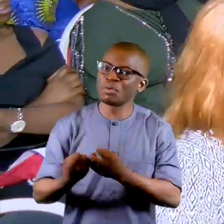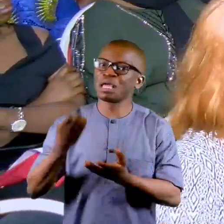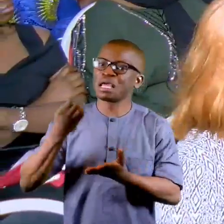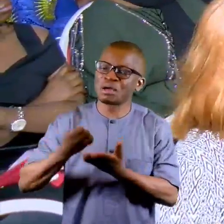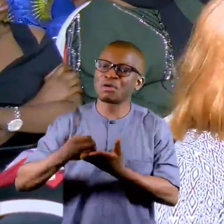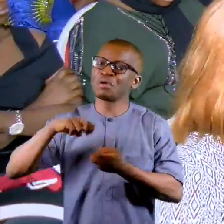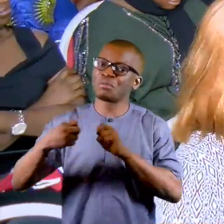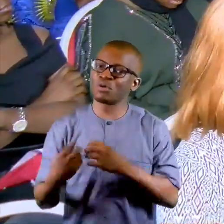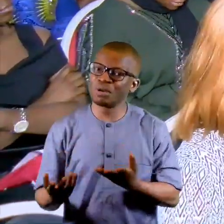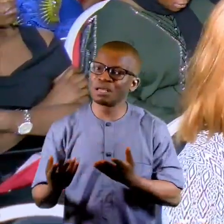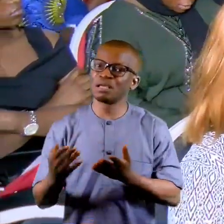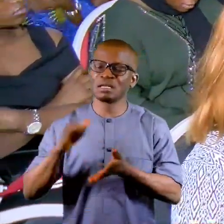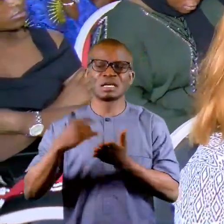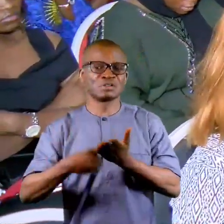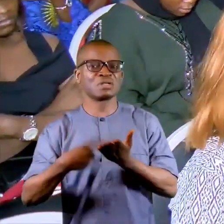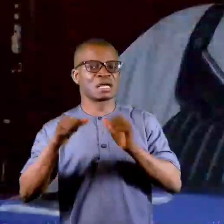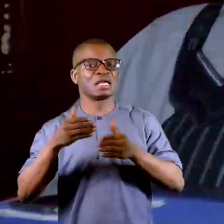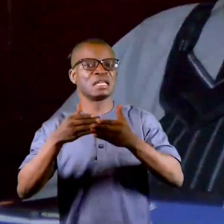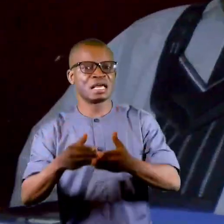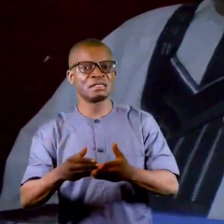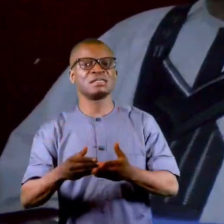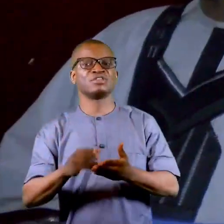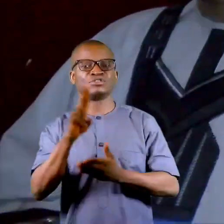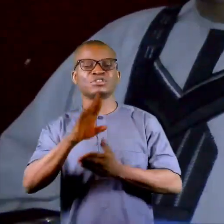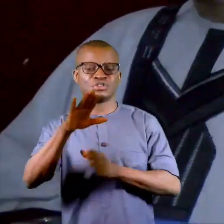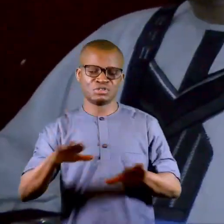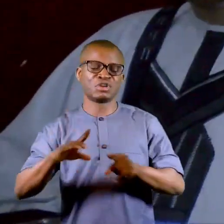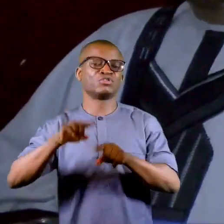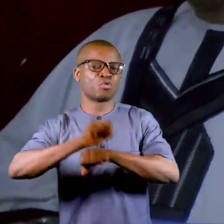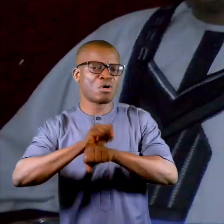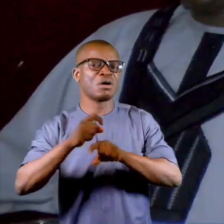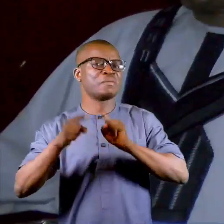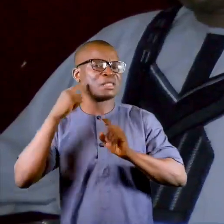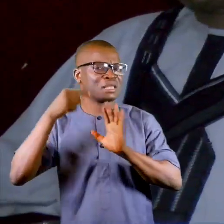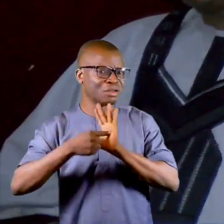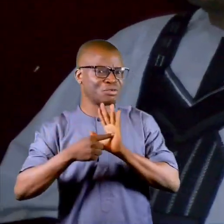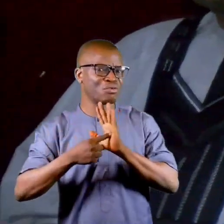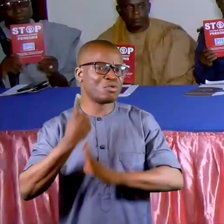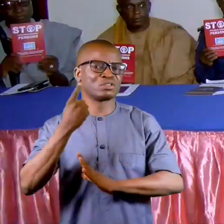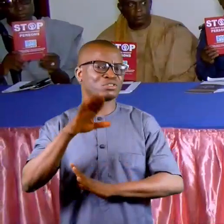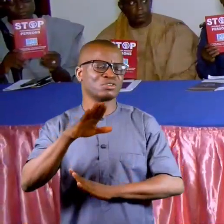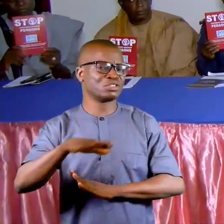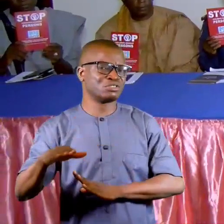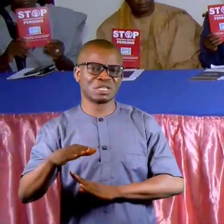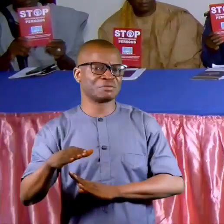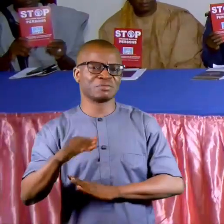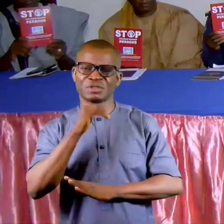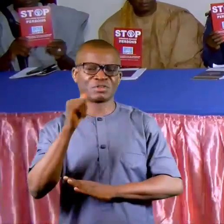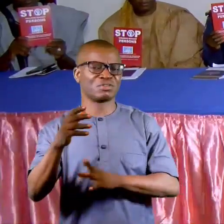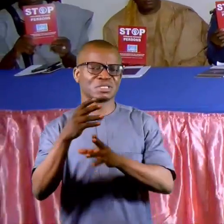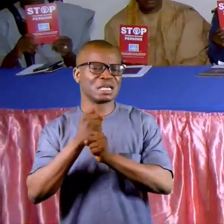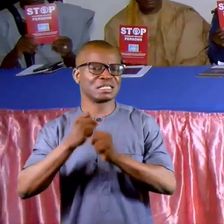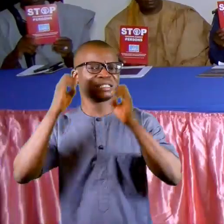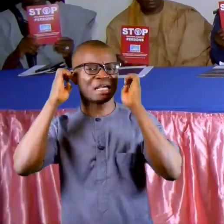you may need to push your child to go and work, but you're depriving the child of further development, you're depriving the